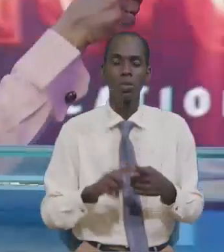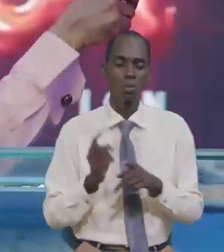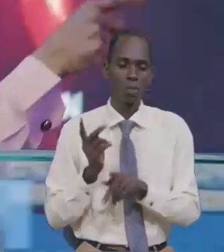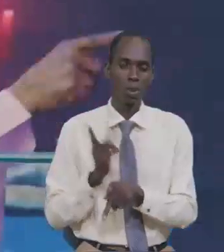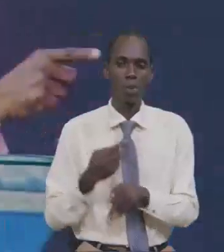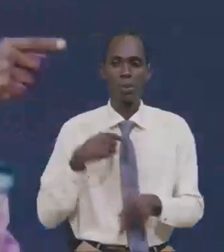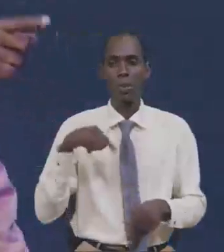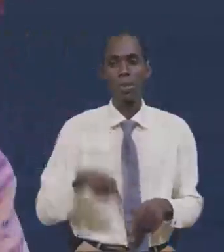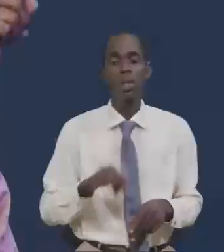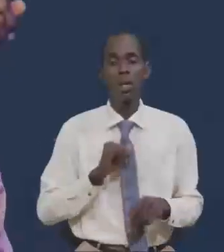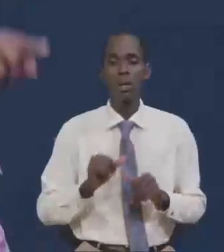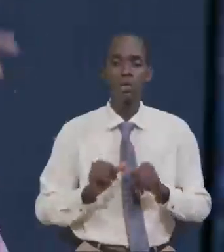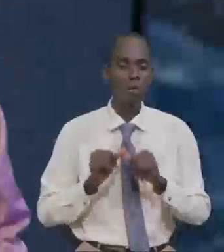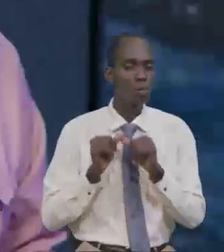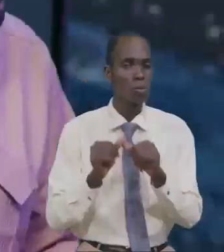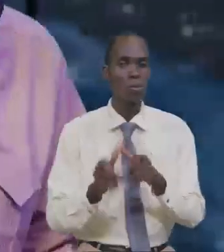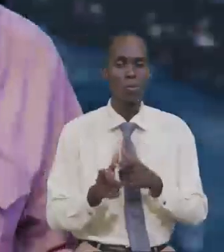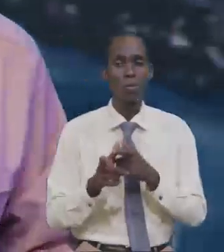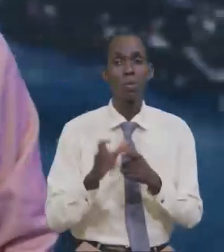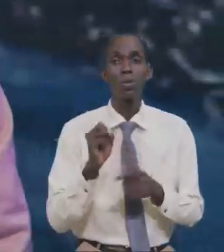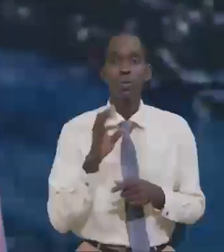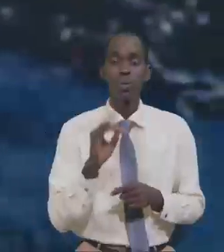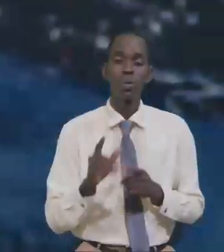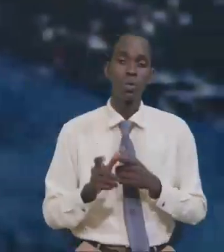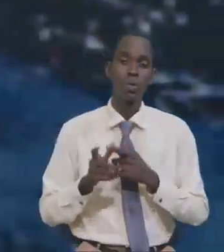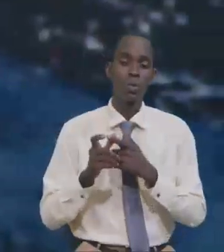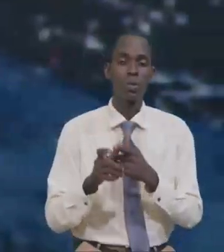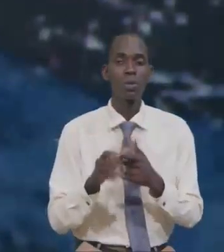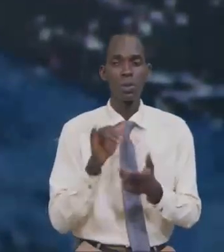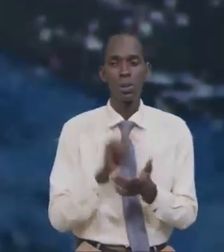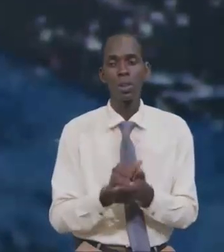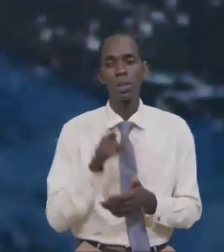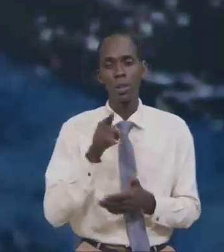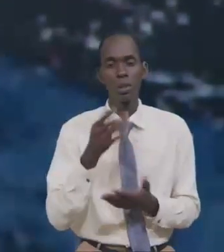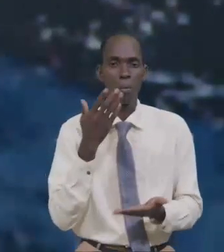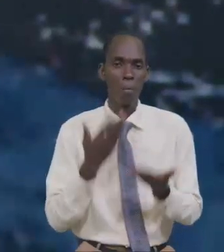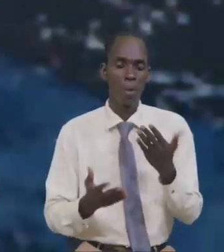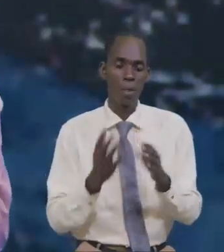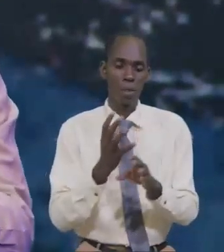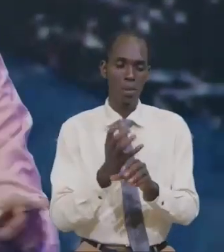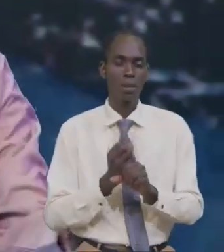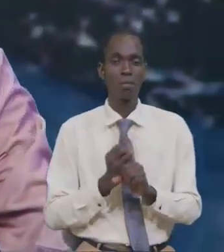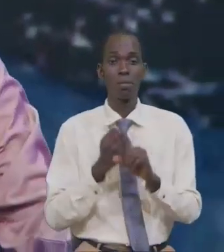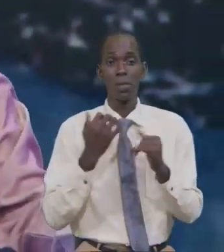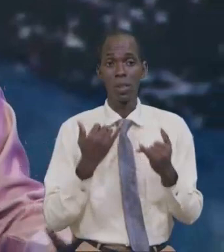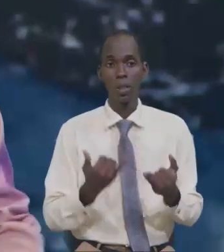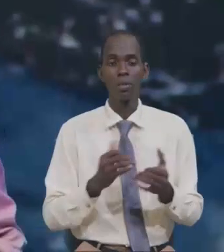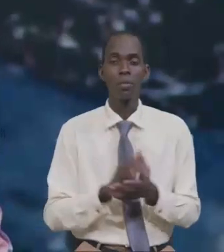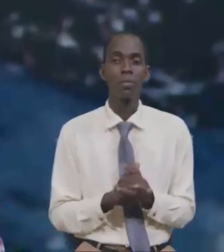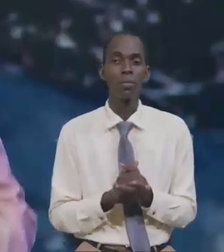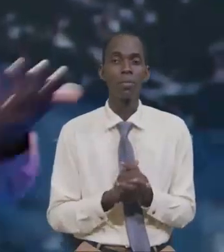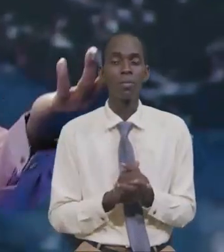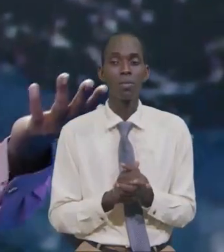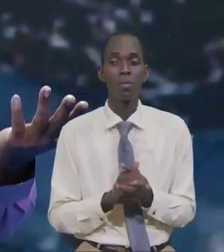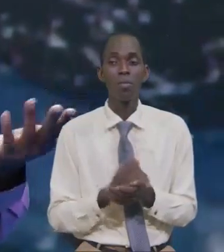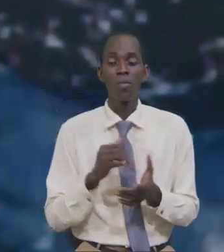Now, it's what you obtain that shows the evidence you have been running.